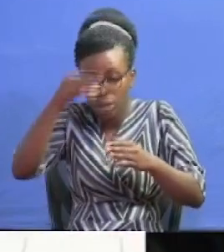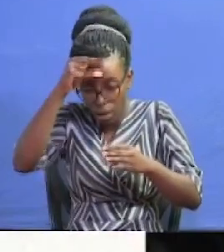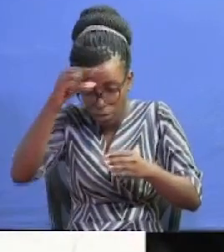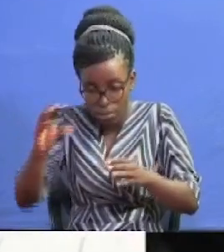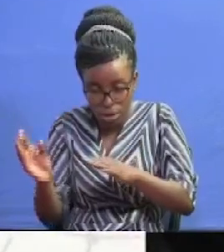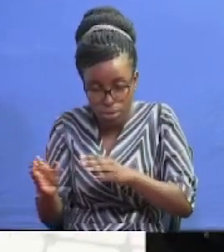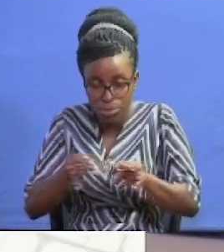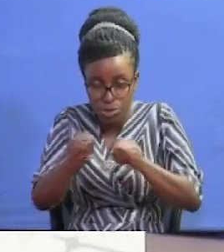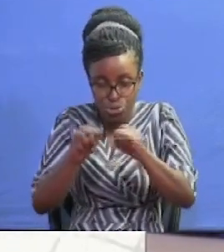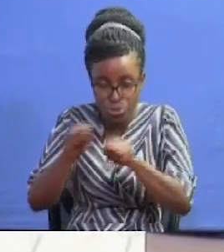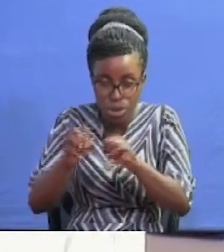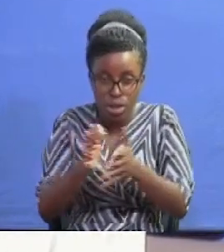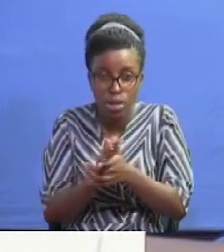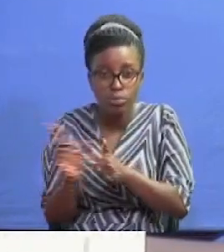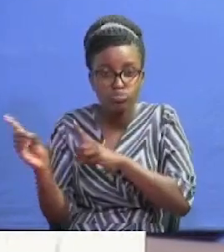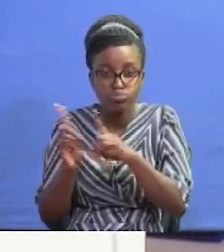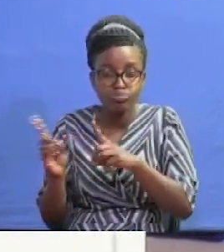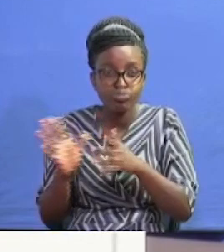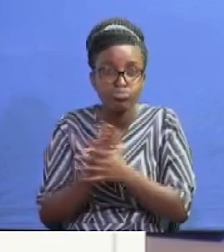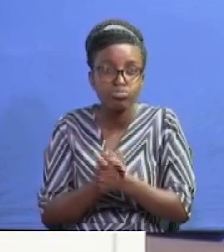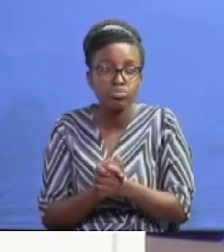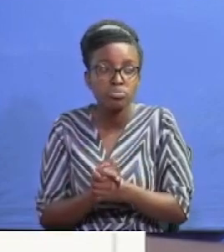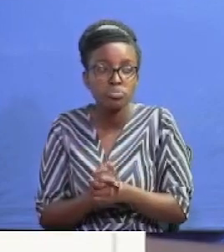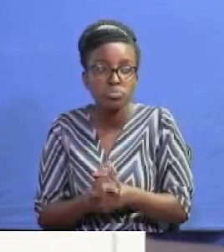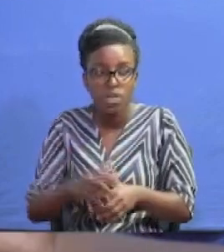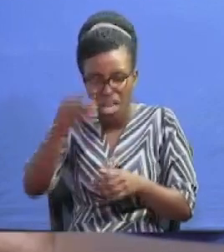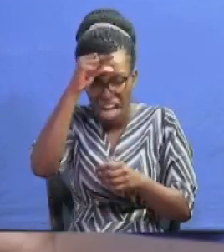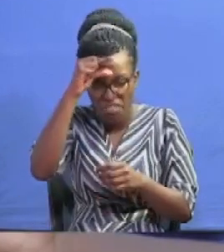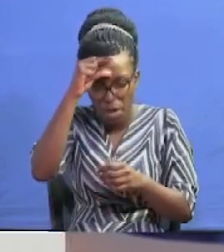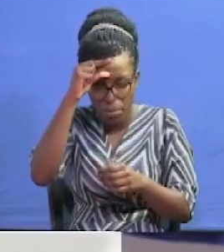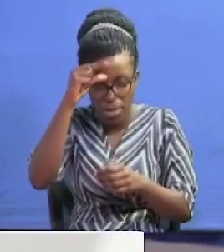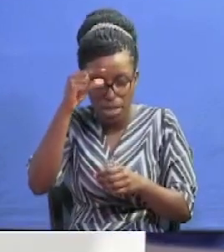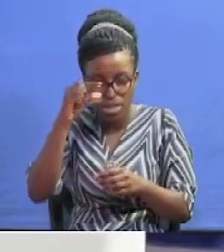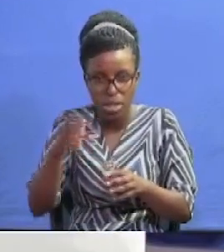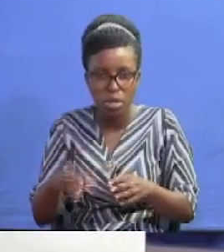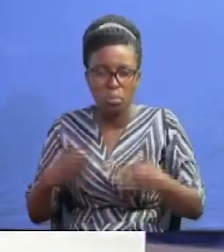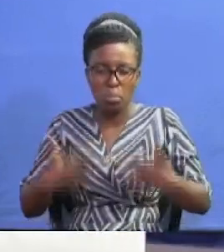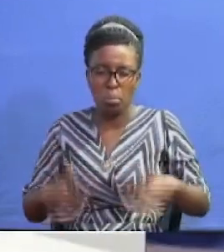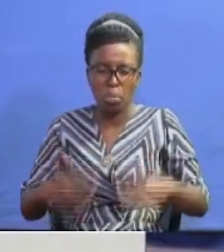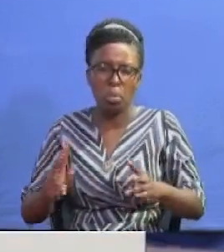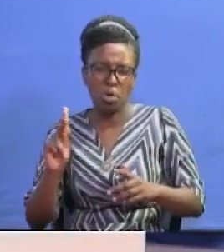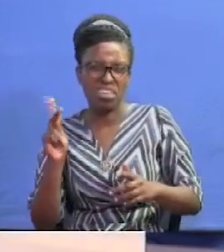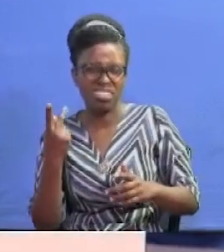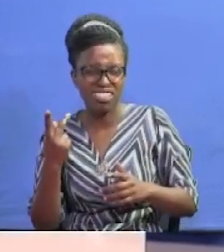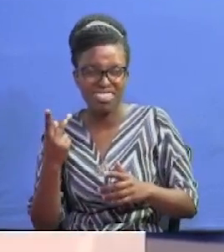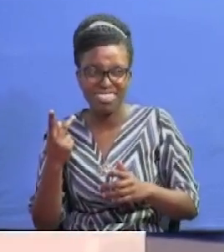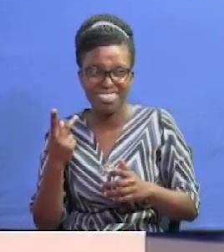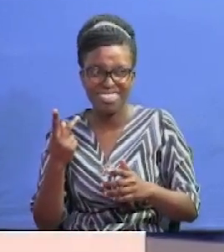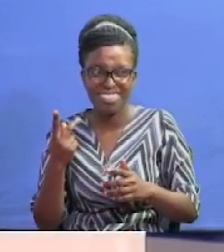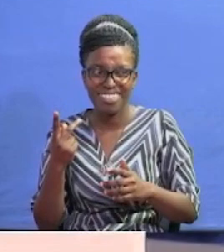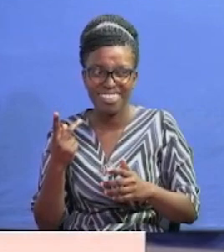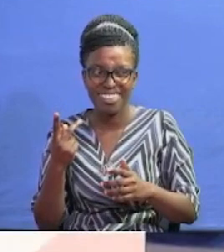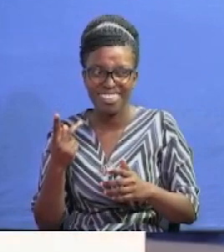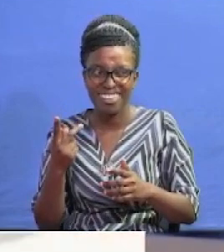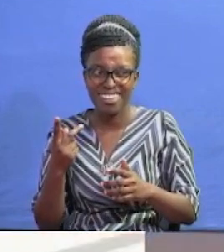missions. As a country, as a government, and as a people of Kenya, the only